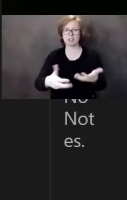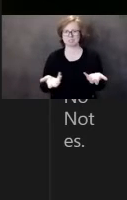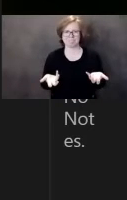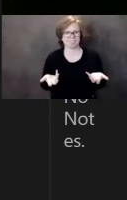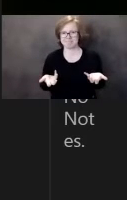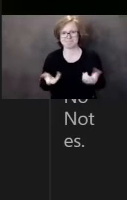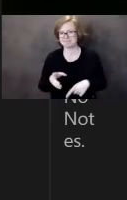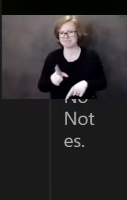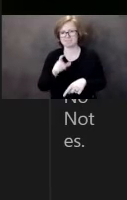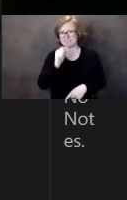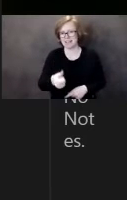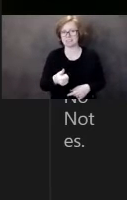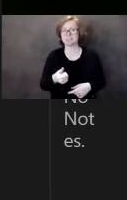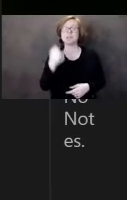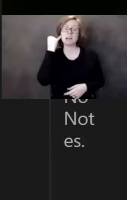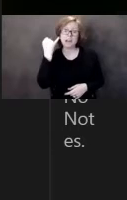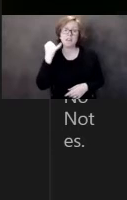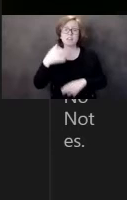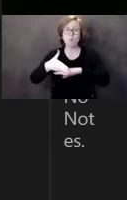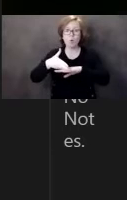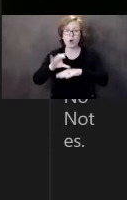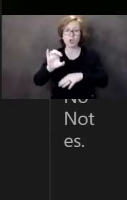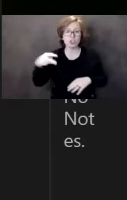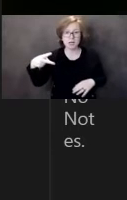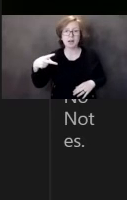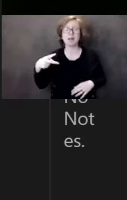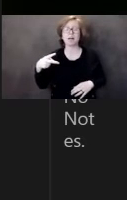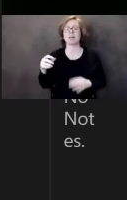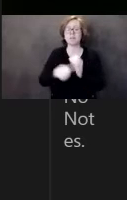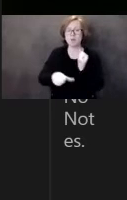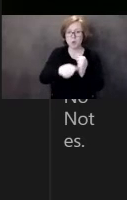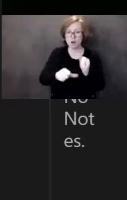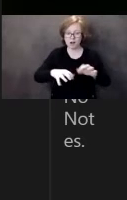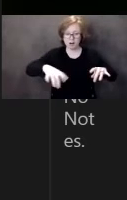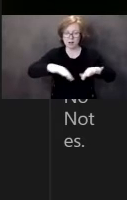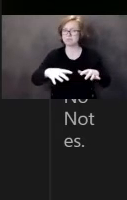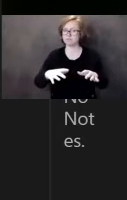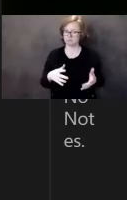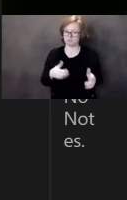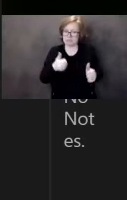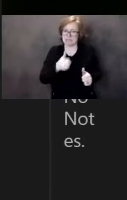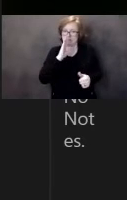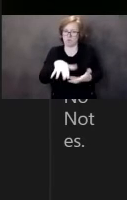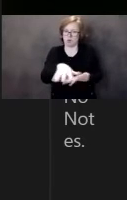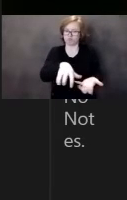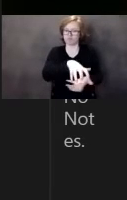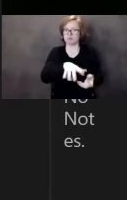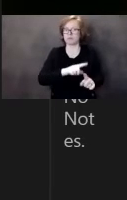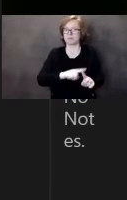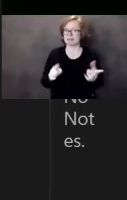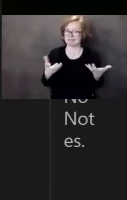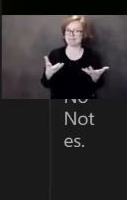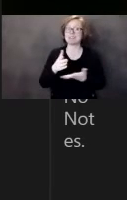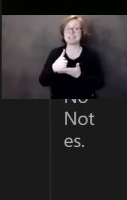like wood chips or manure, that's different. That's the biology. But in some places, in heavy use areas, you're going to want to